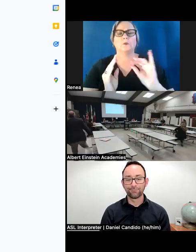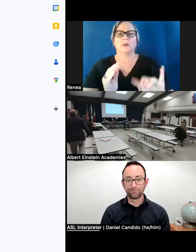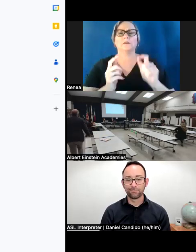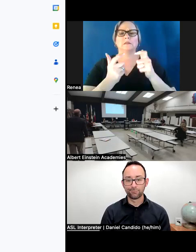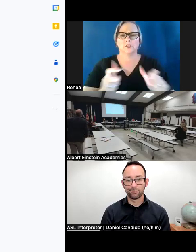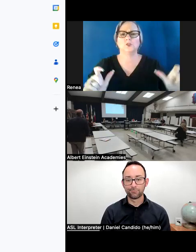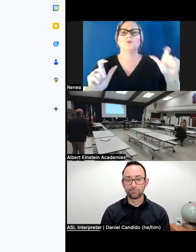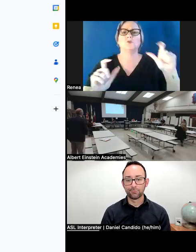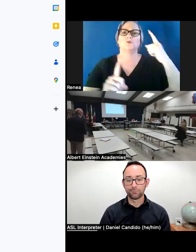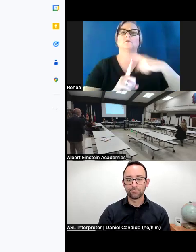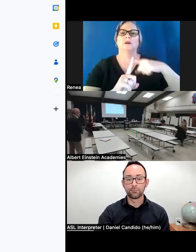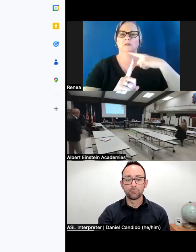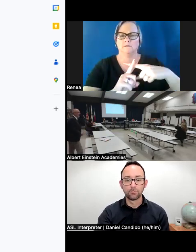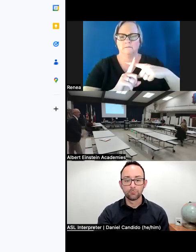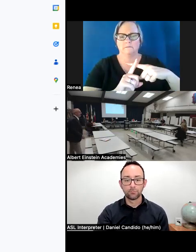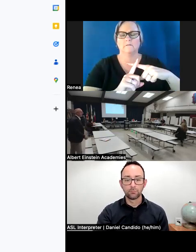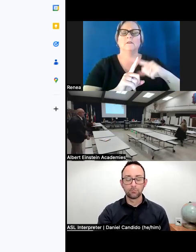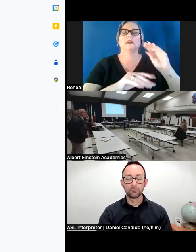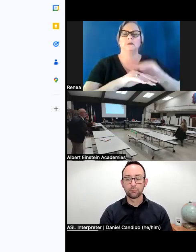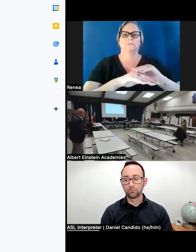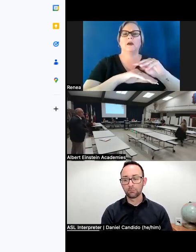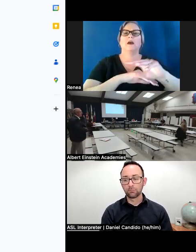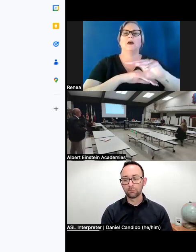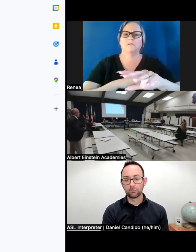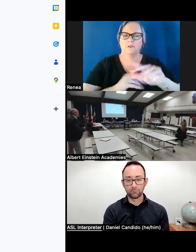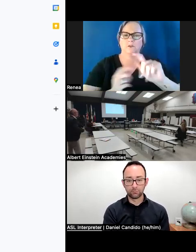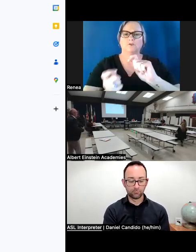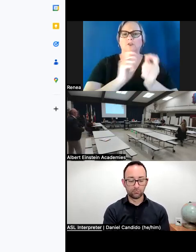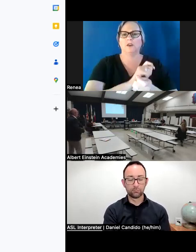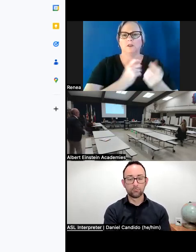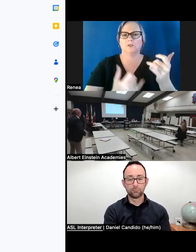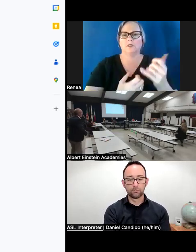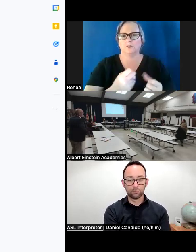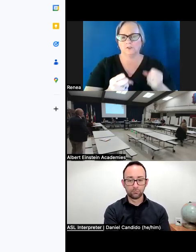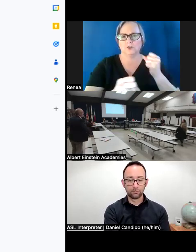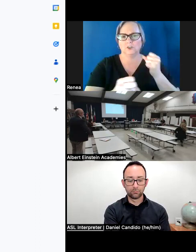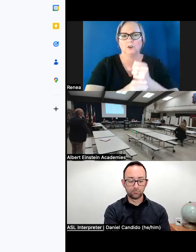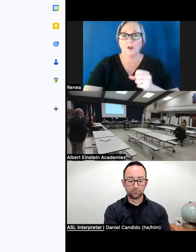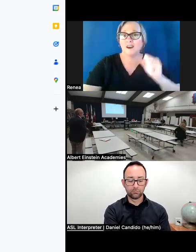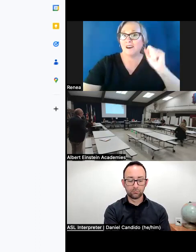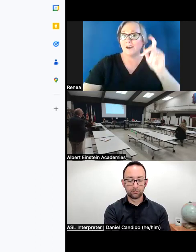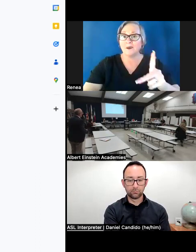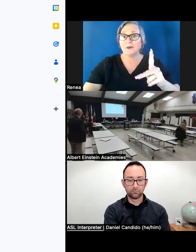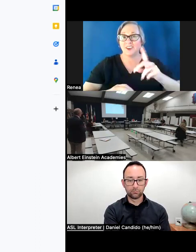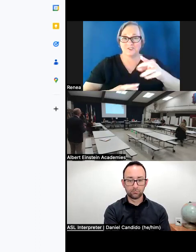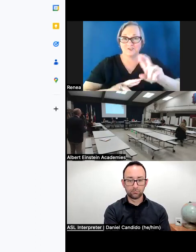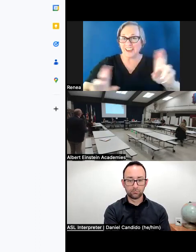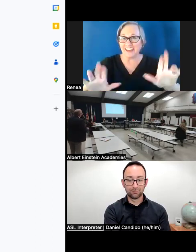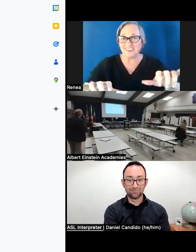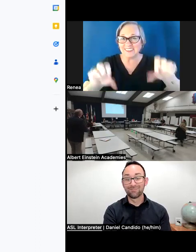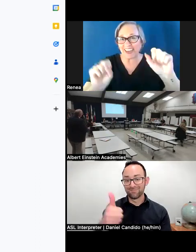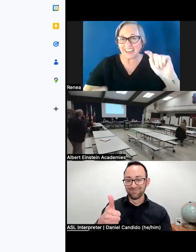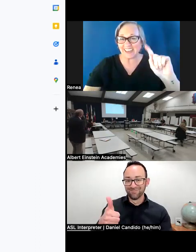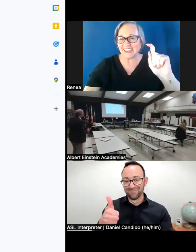very positive, impactful shift this year, so that we can vote on something and then present it to the board, voted